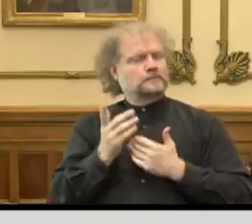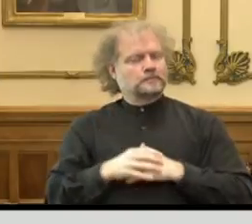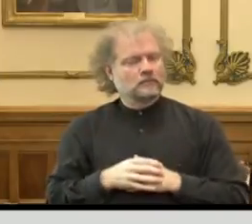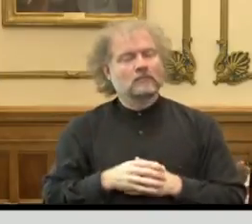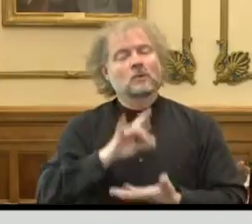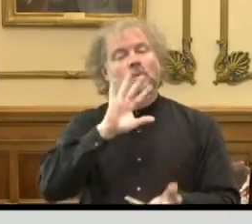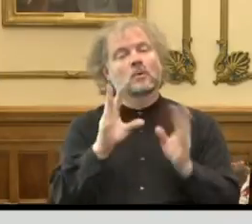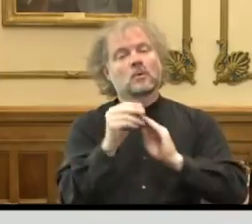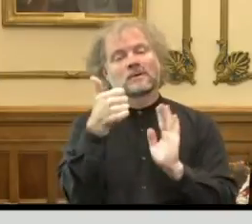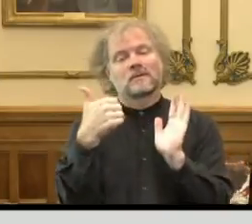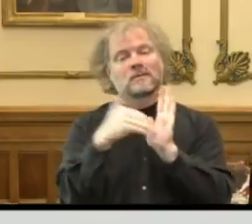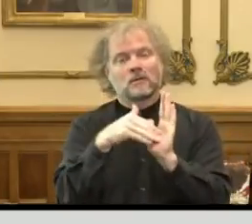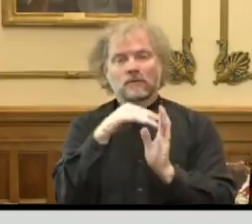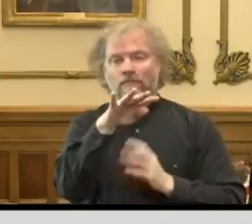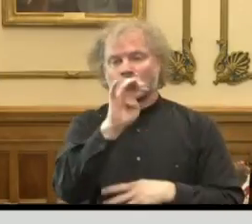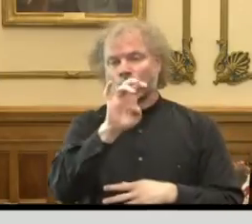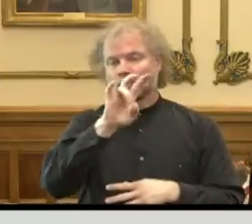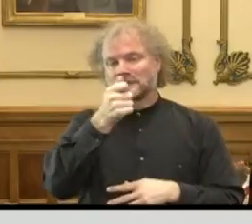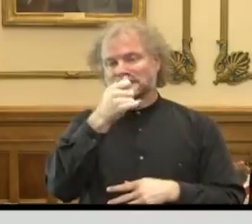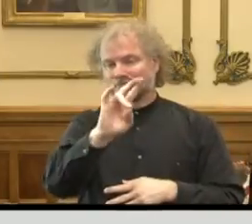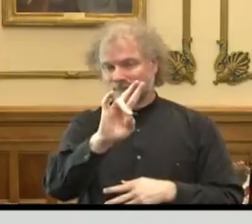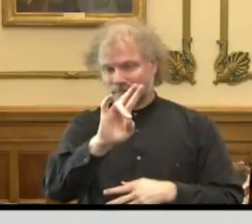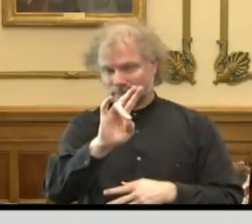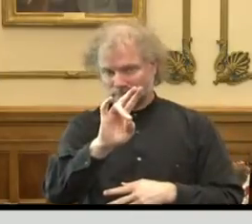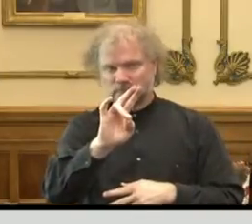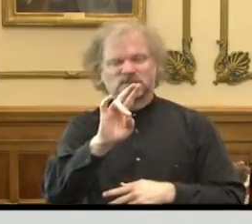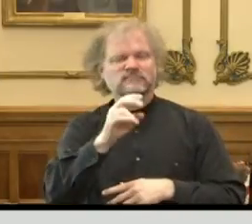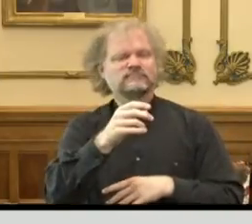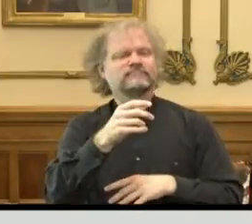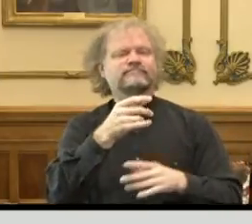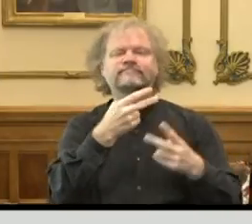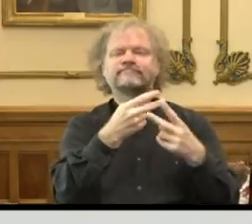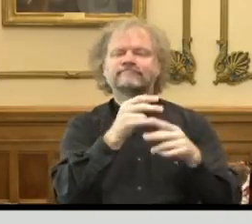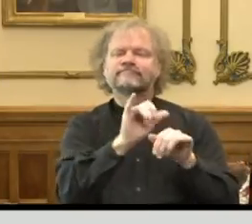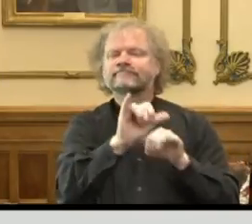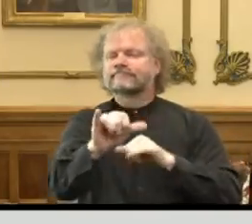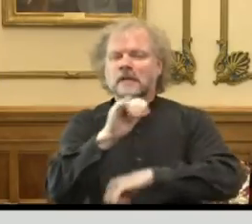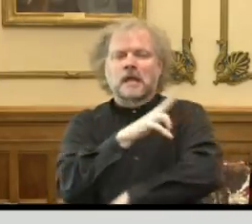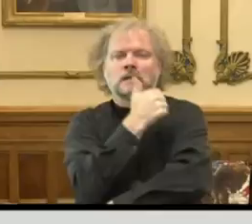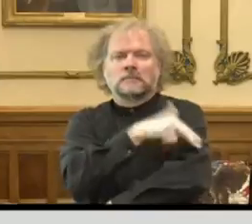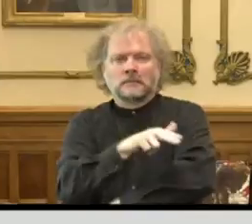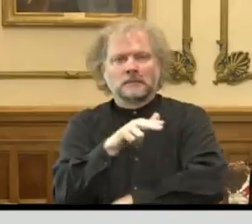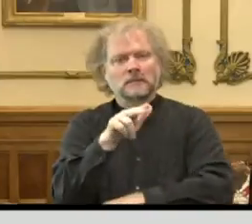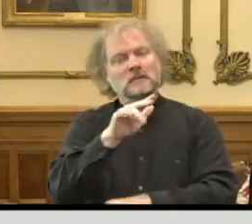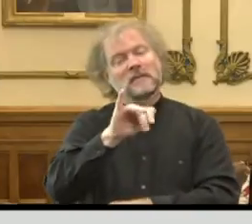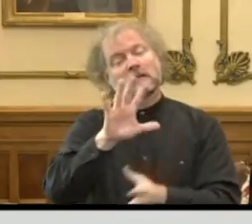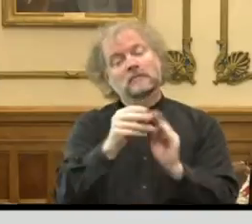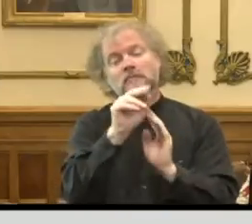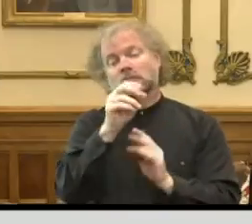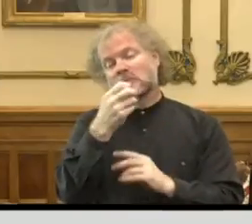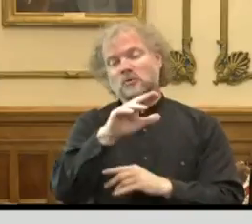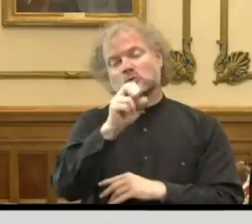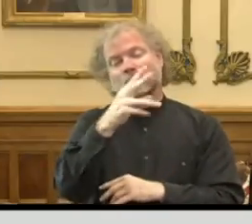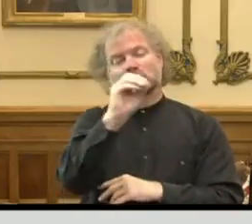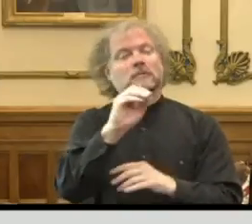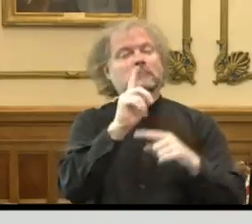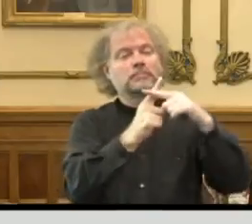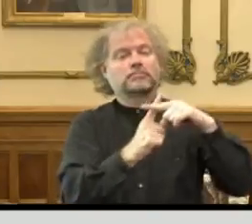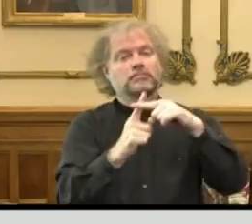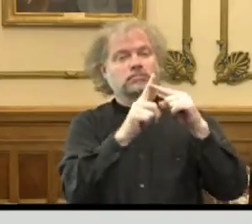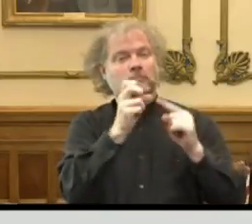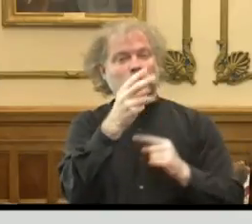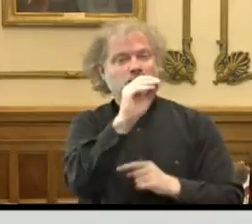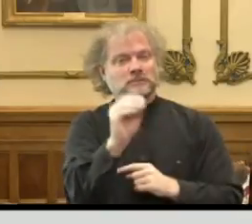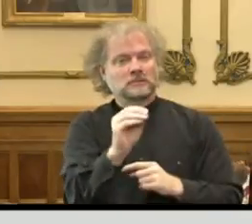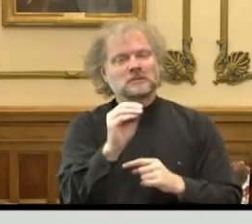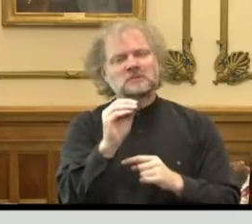total of 10,417 were hospitalized, which represents 12% of all positive cases. That is the same rate